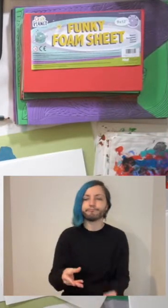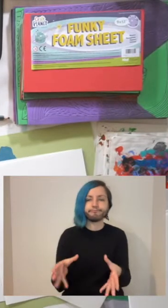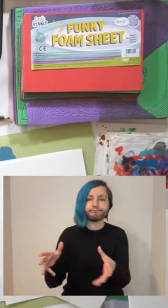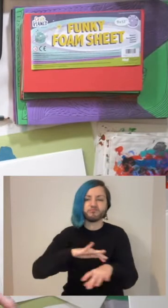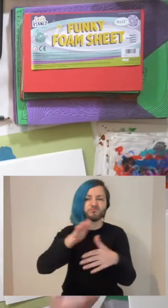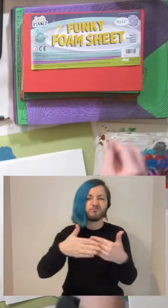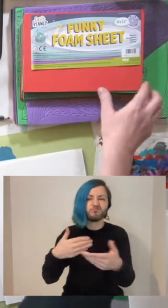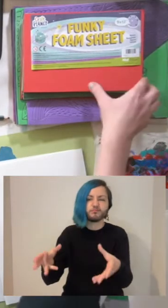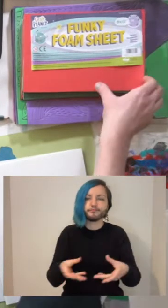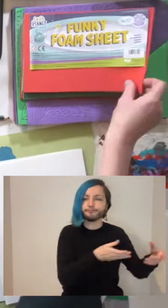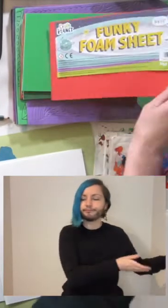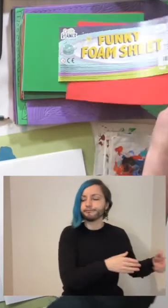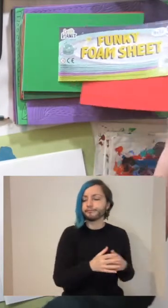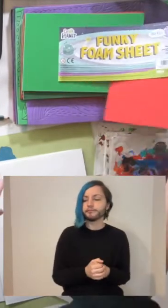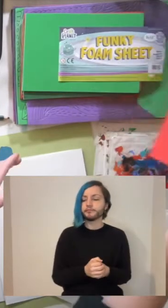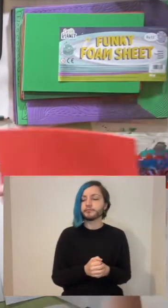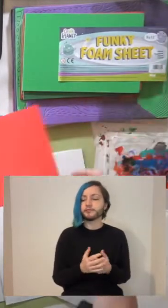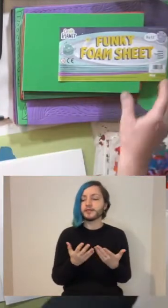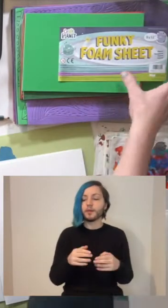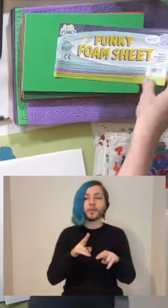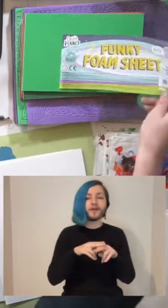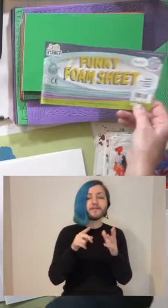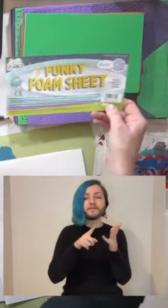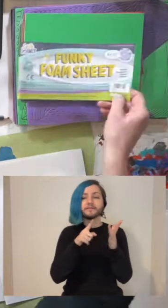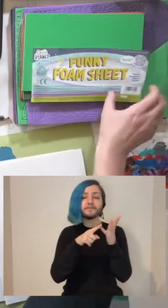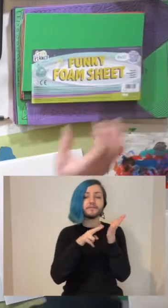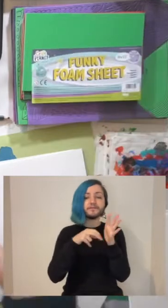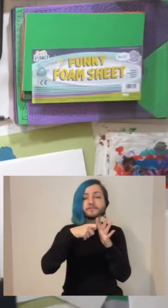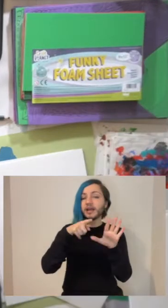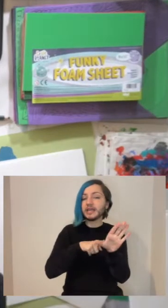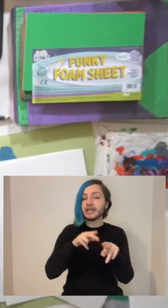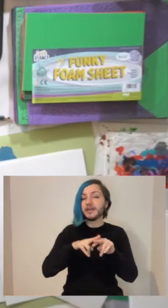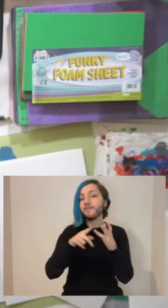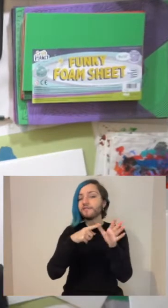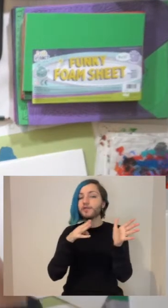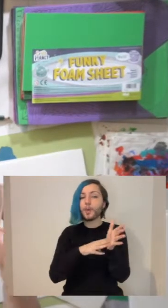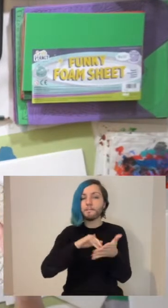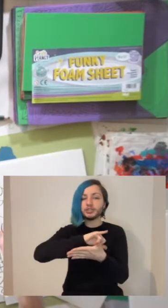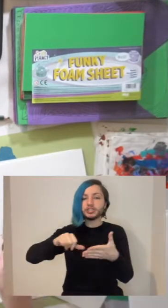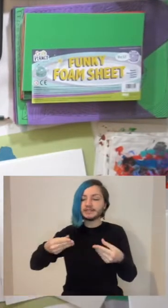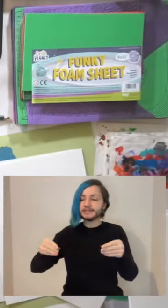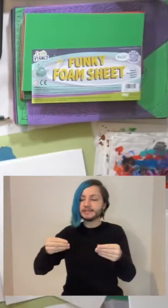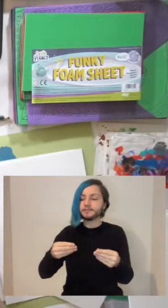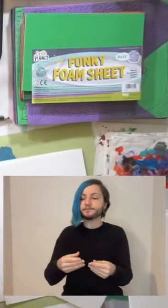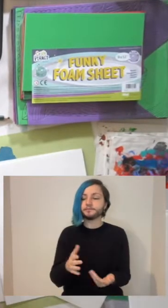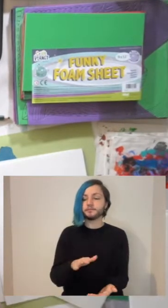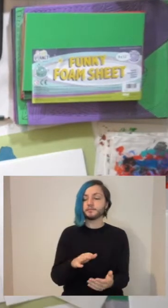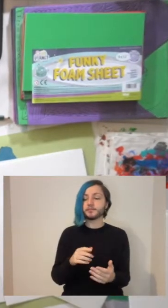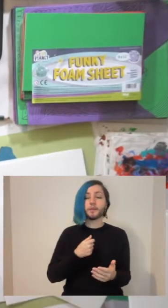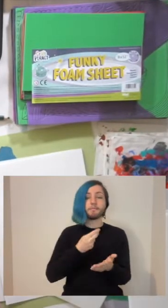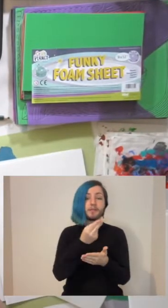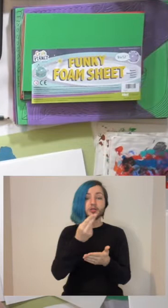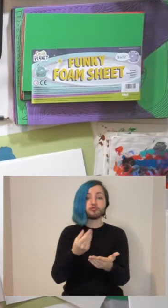put this away and I'll take a piece of funky foam sheets for this one, and I